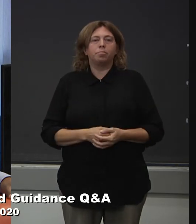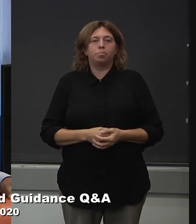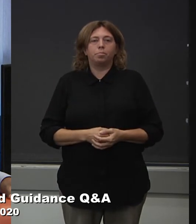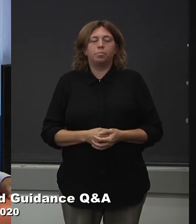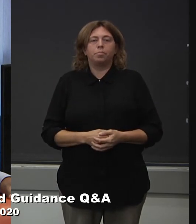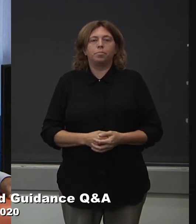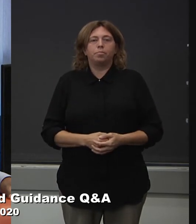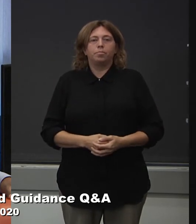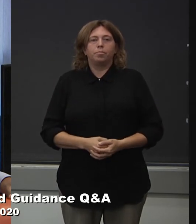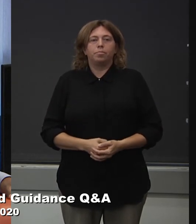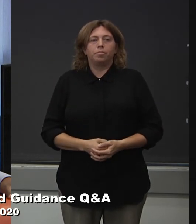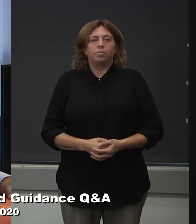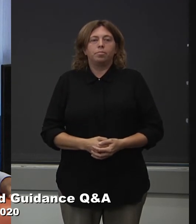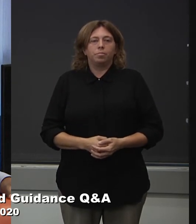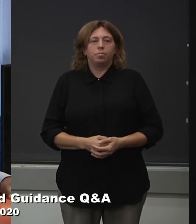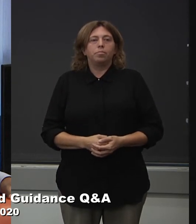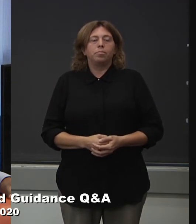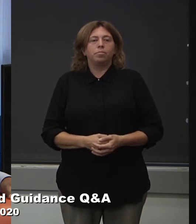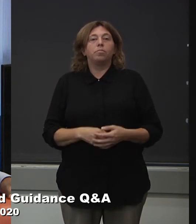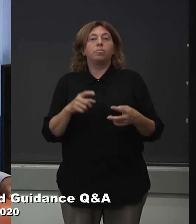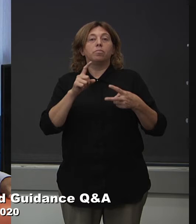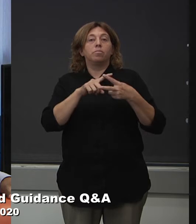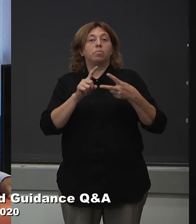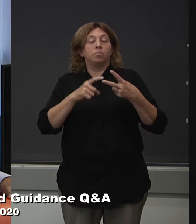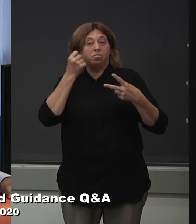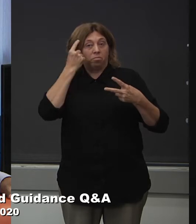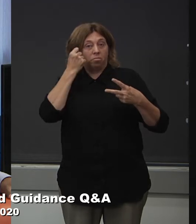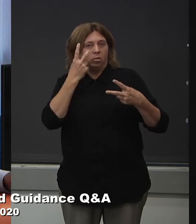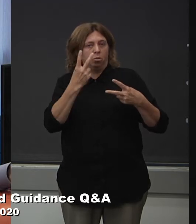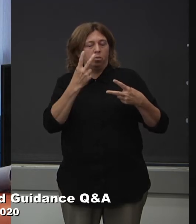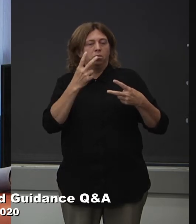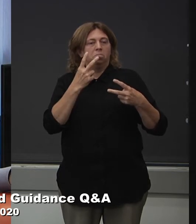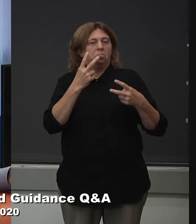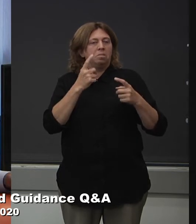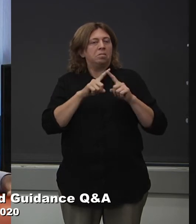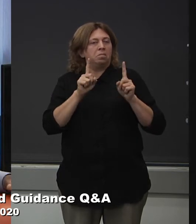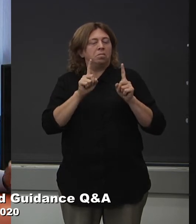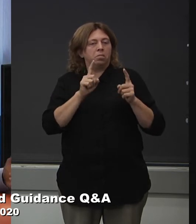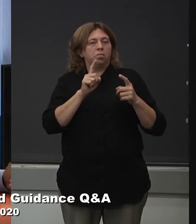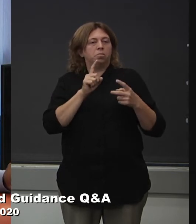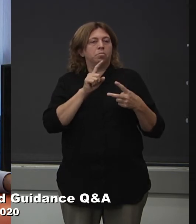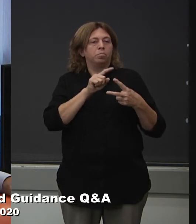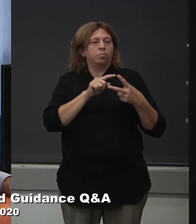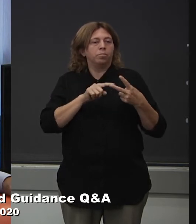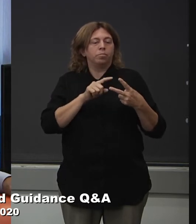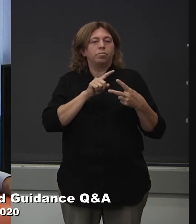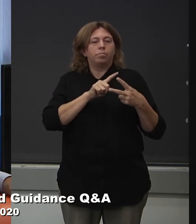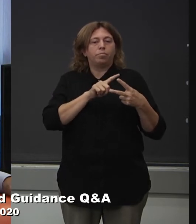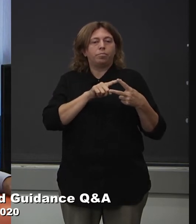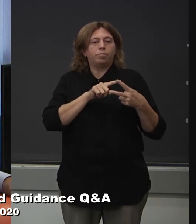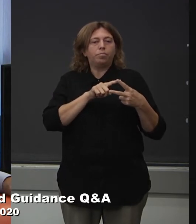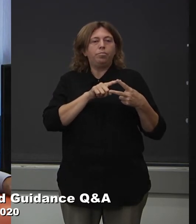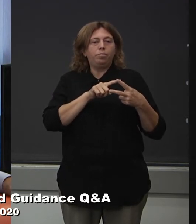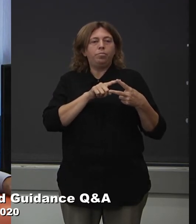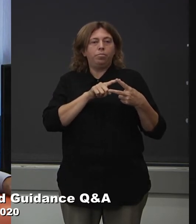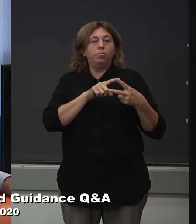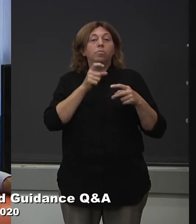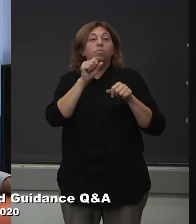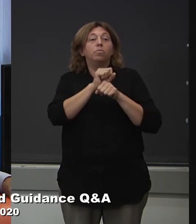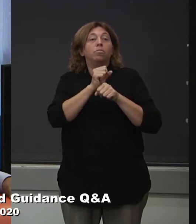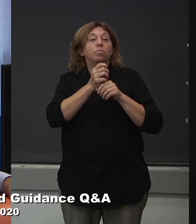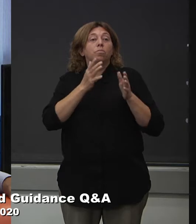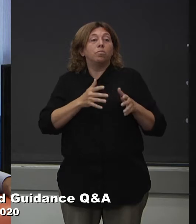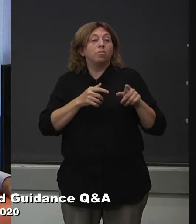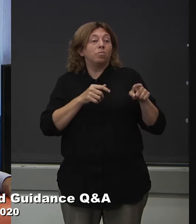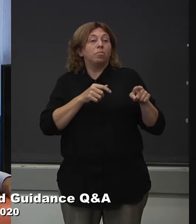There are two exceptions. The first one being employees at individual workspaces or in